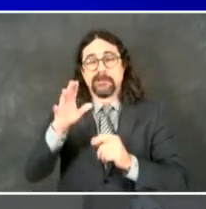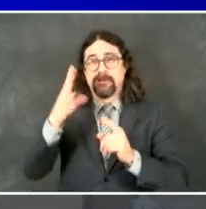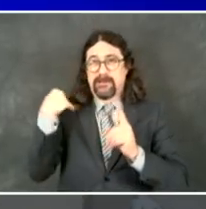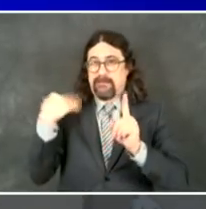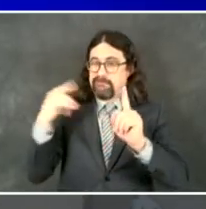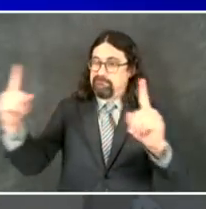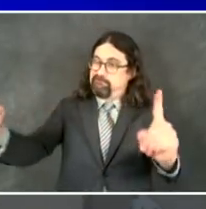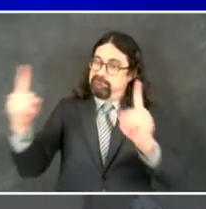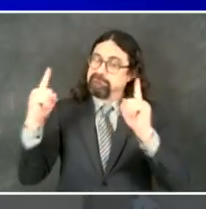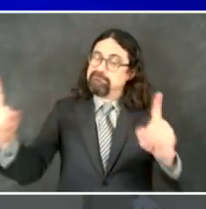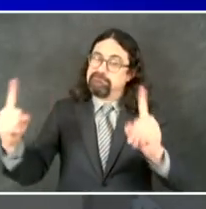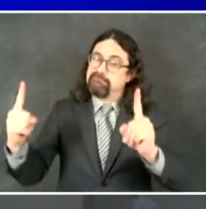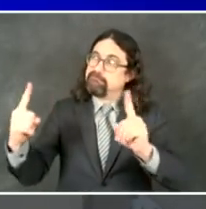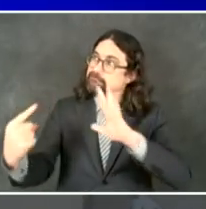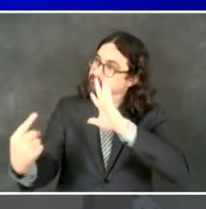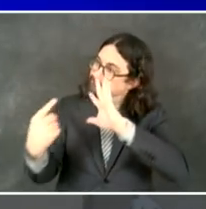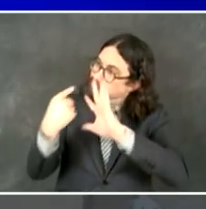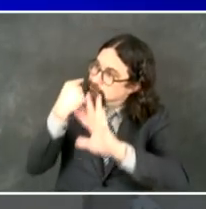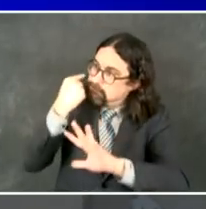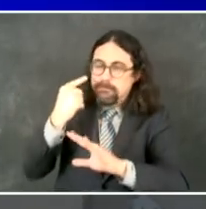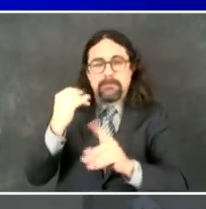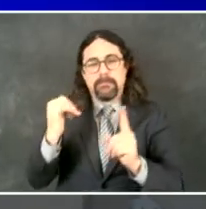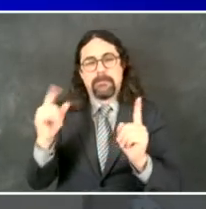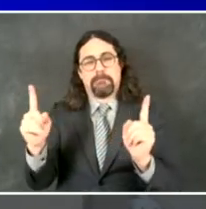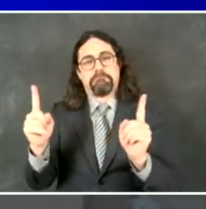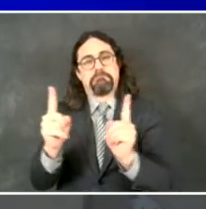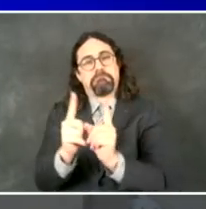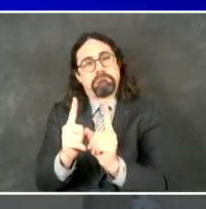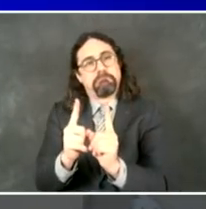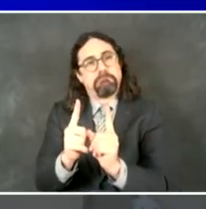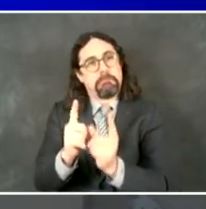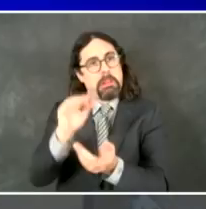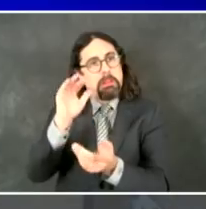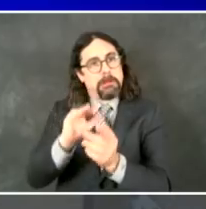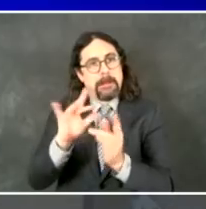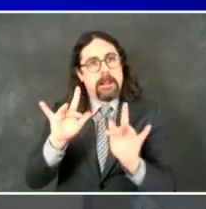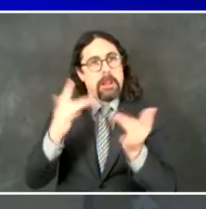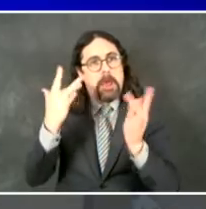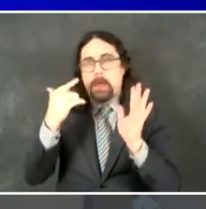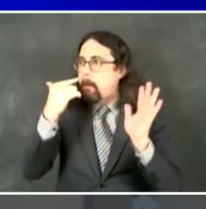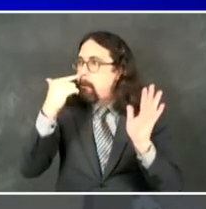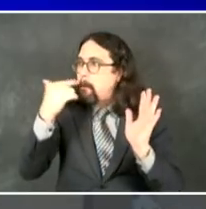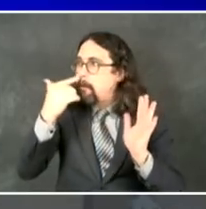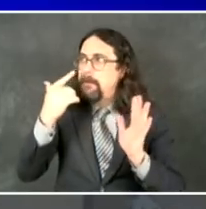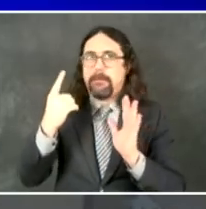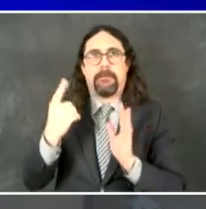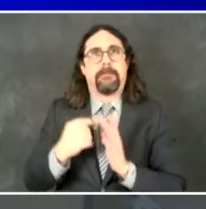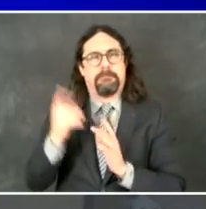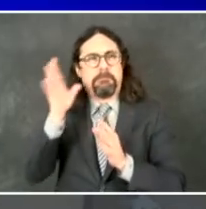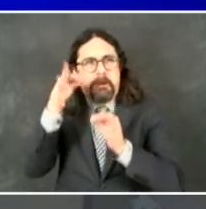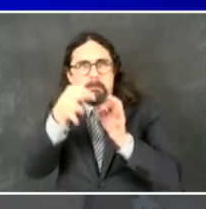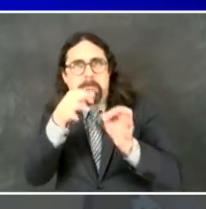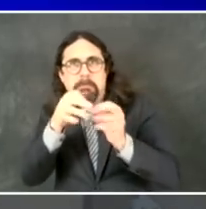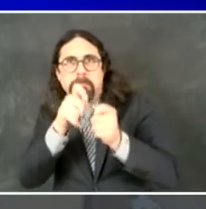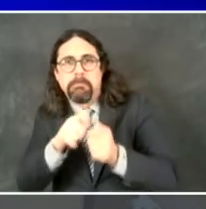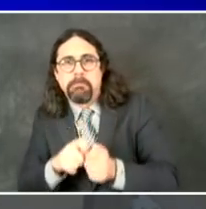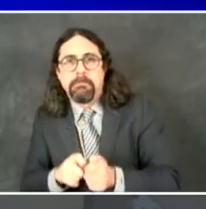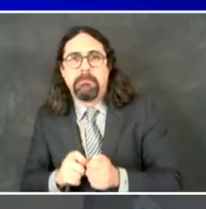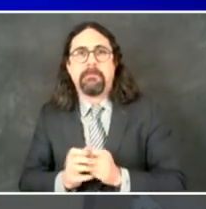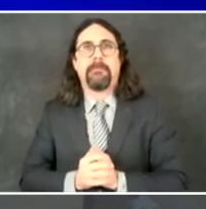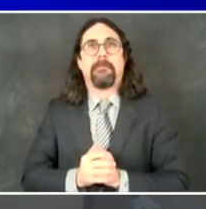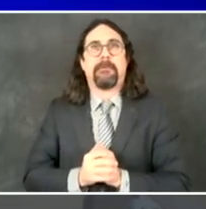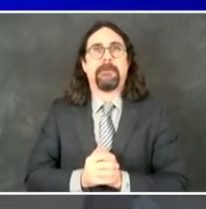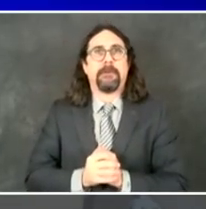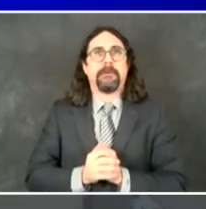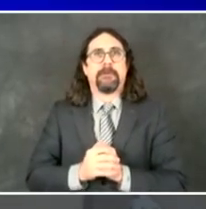Simpler, but also safer, especially for that healthcare worker, so many of whom have been putting their lives on the line now for weeks and weeks.